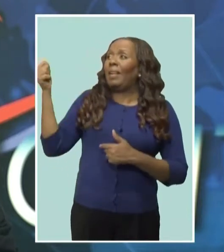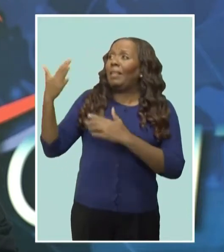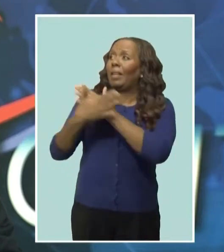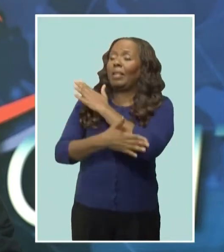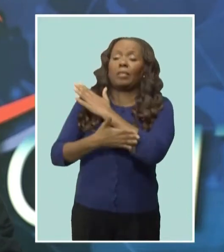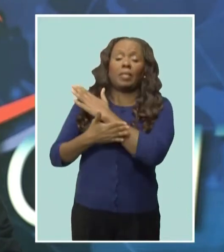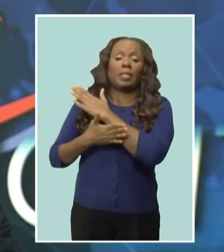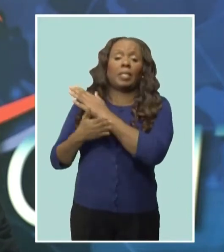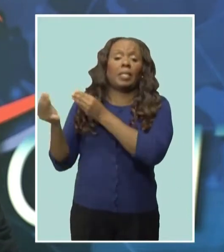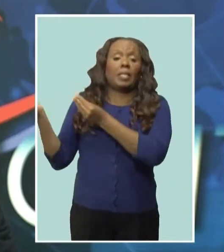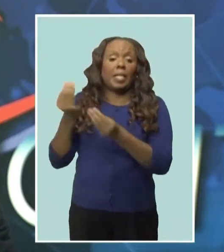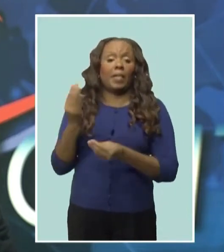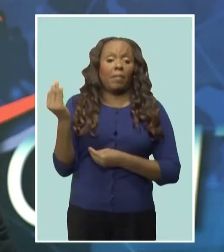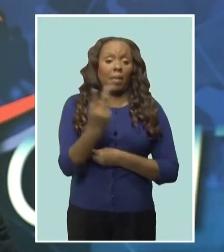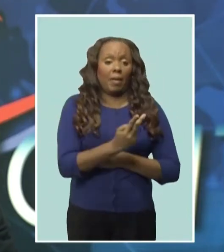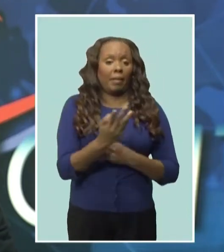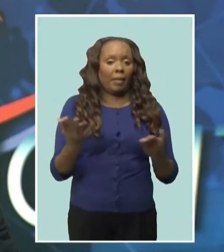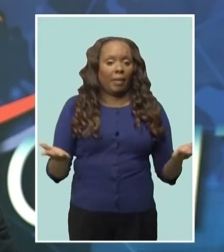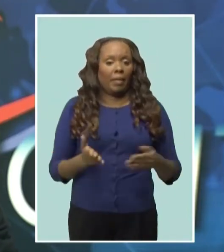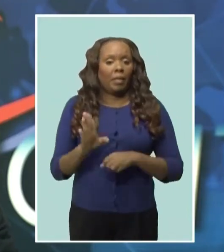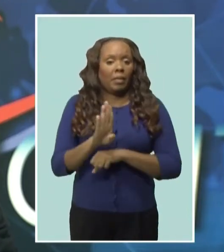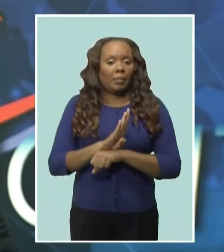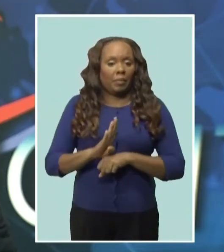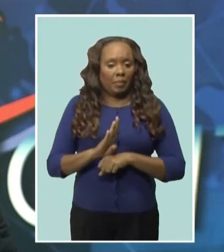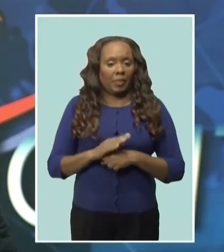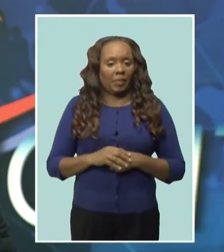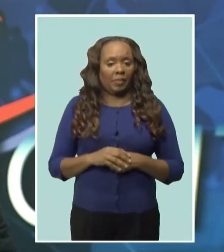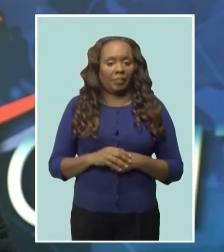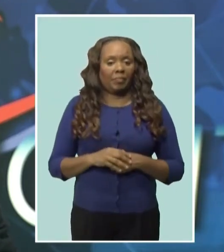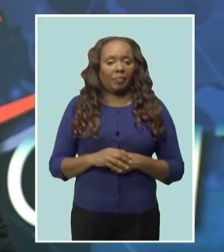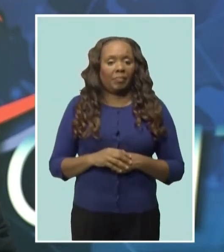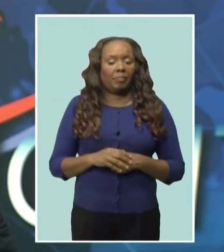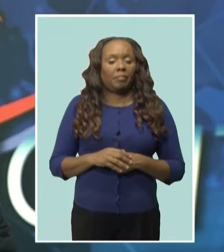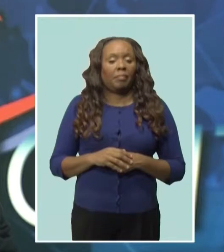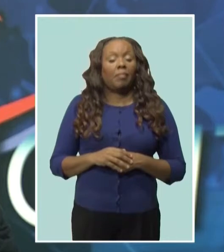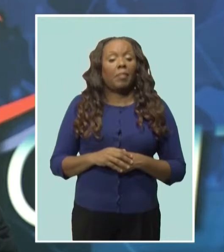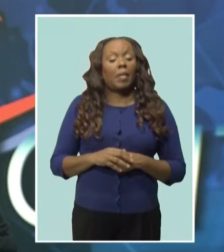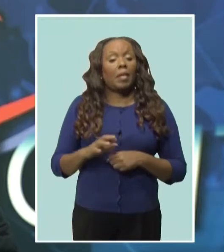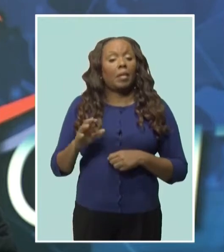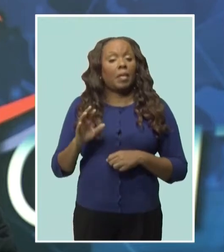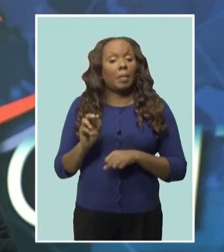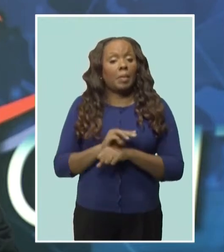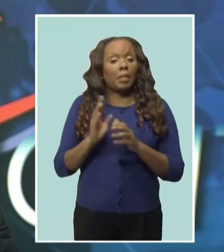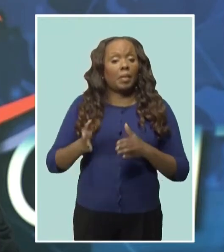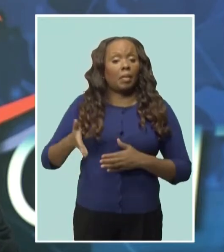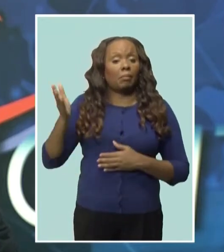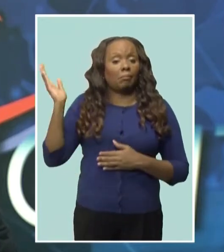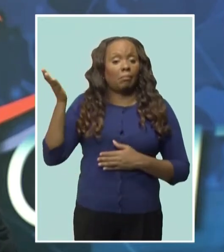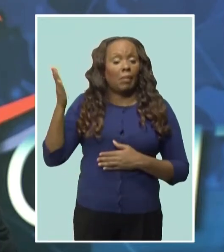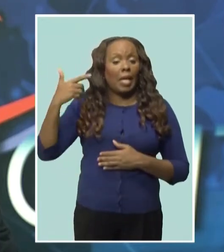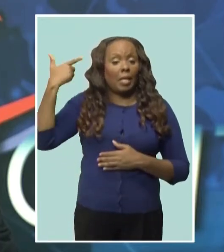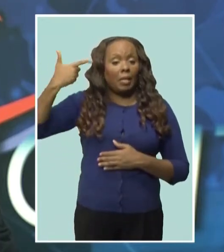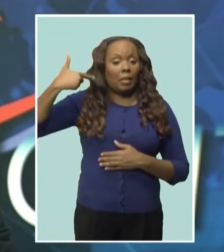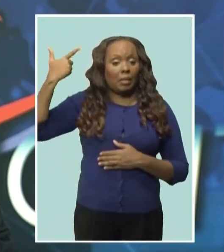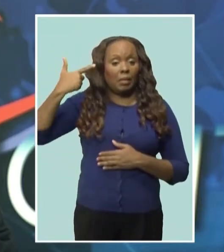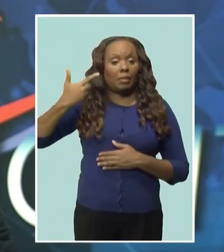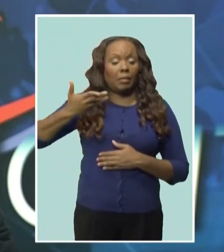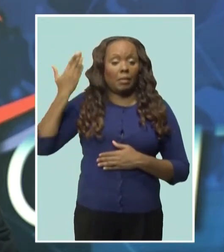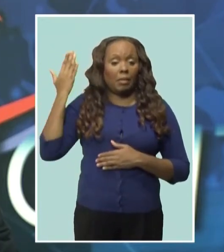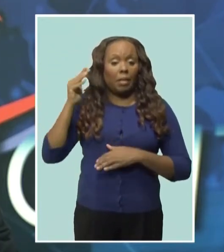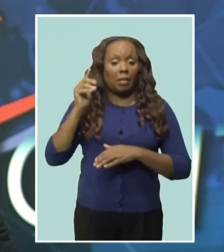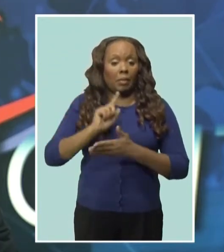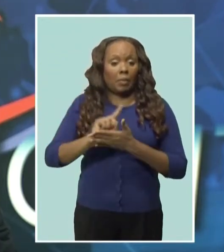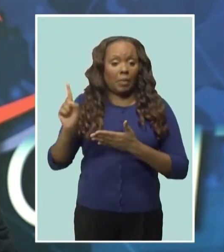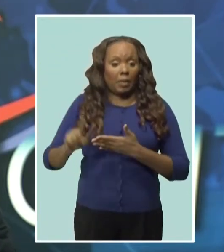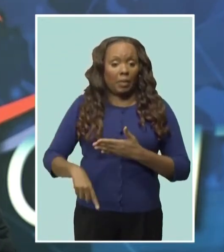session at the Barbados High Commission in Tottenham Court Road, London over the weekend. Mr. Strawn adds it is imperative Barbados seeks